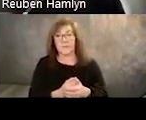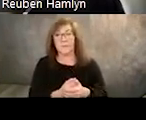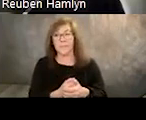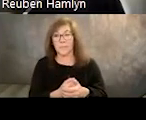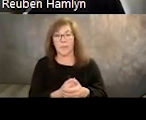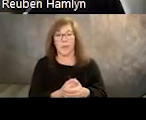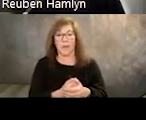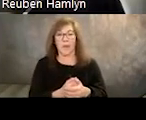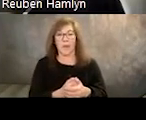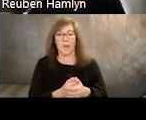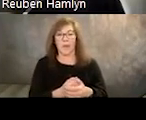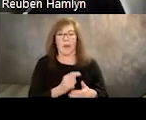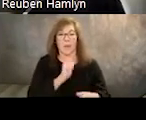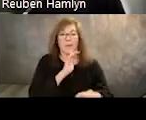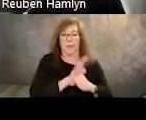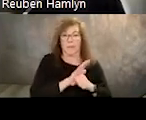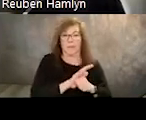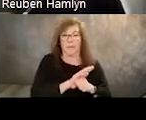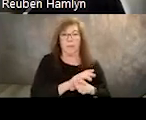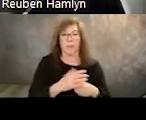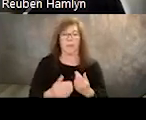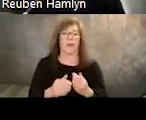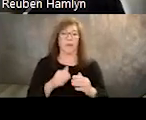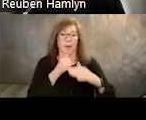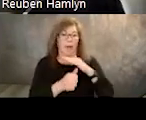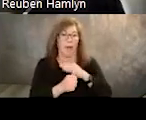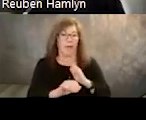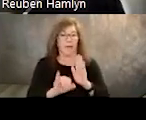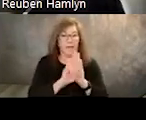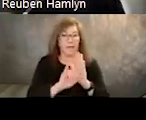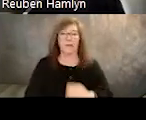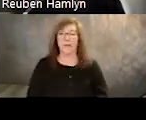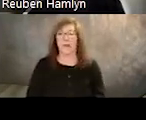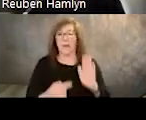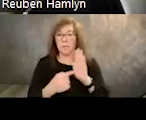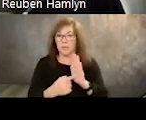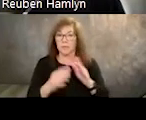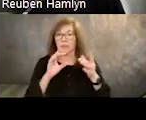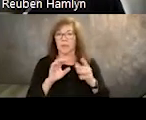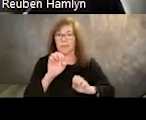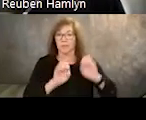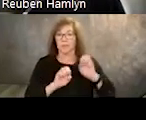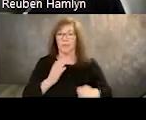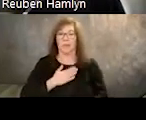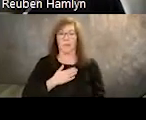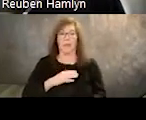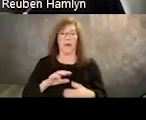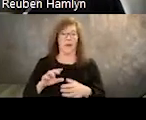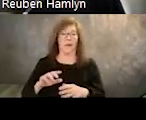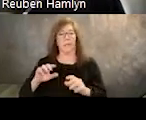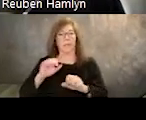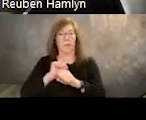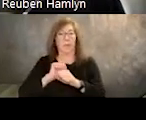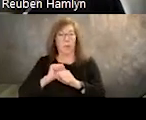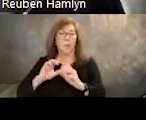new issues around consent when concealing the identity. So I'm going to show you a bit of this experimentation that my colleagues Shireen Allen and